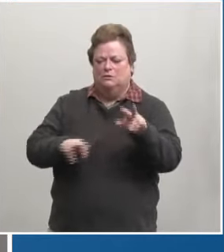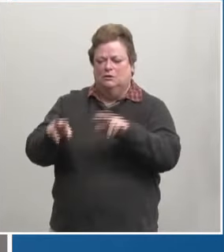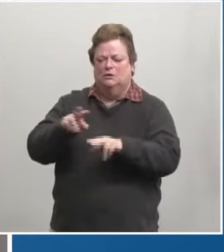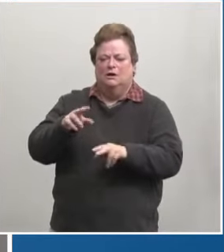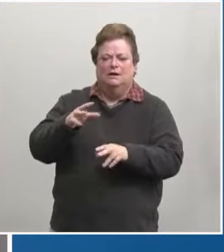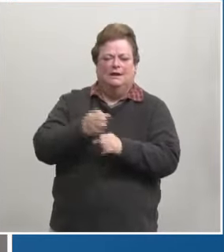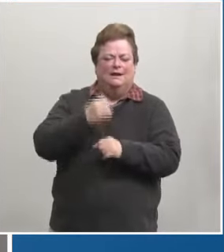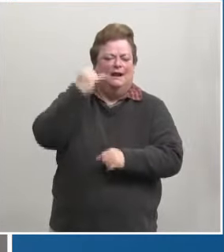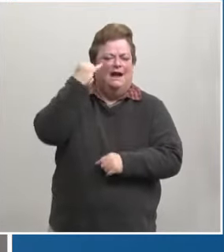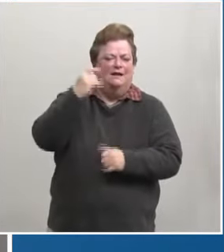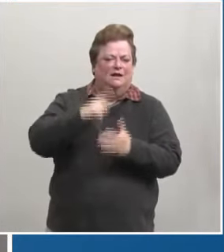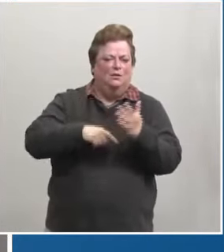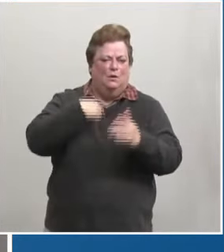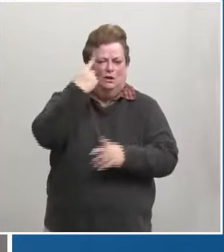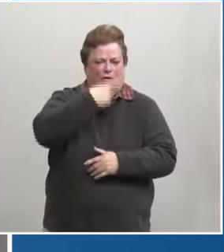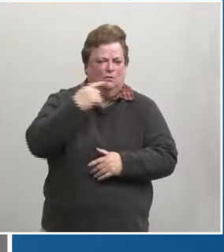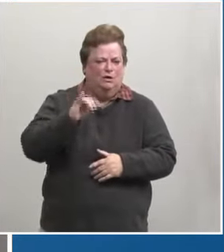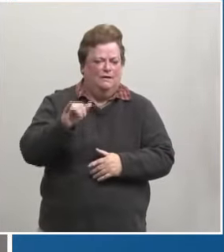really looks like.